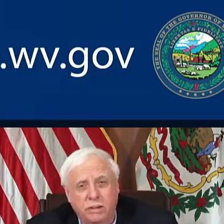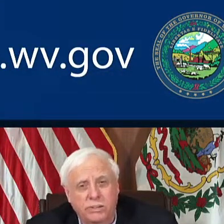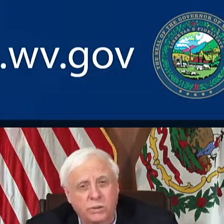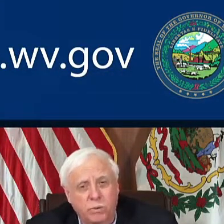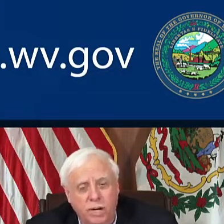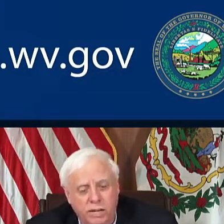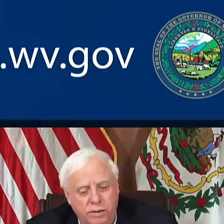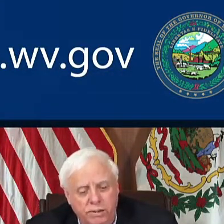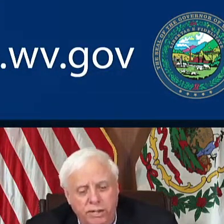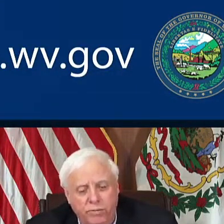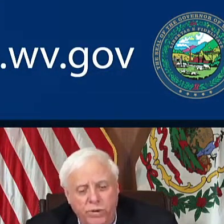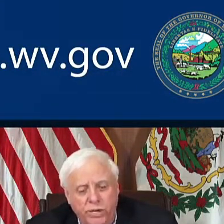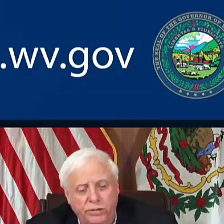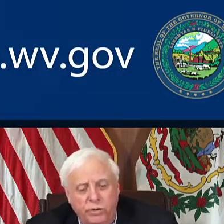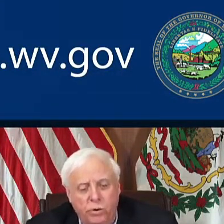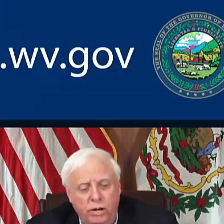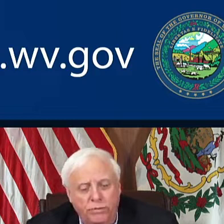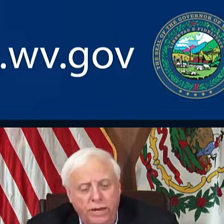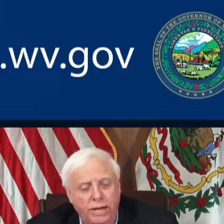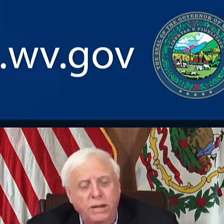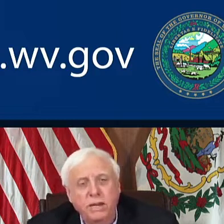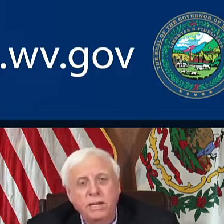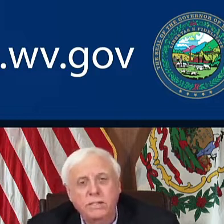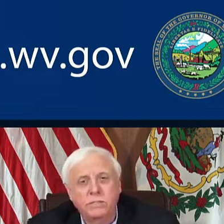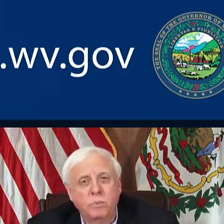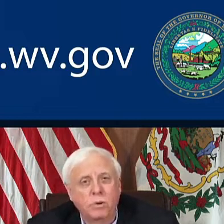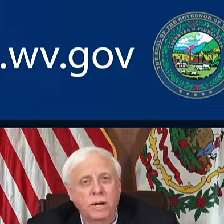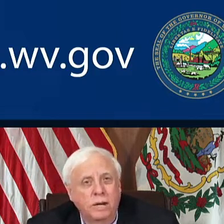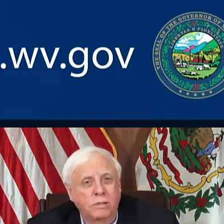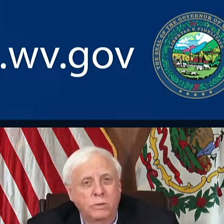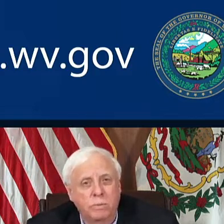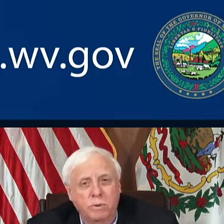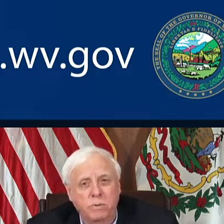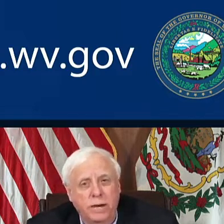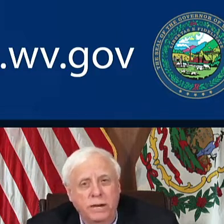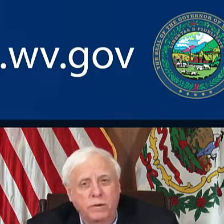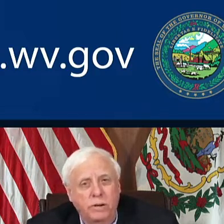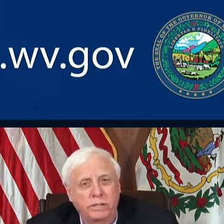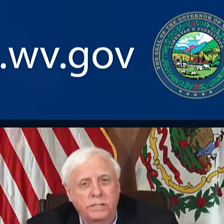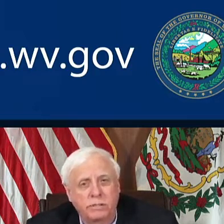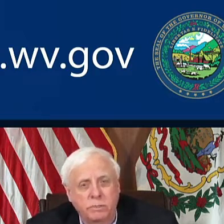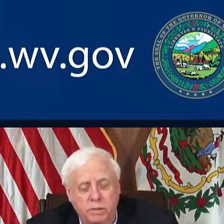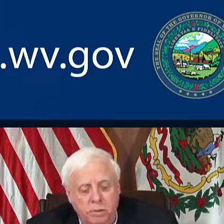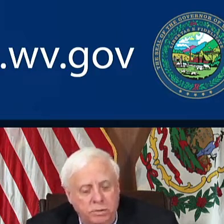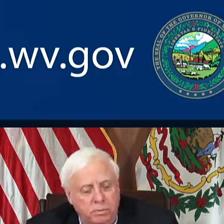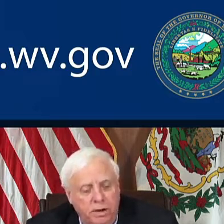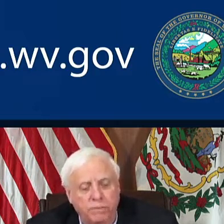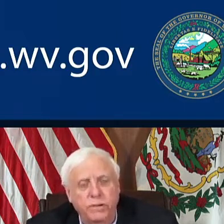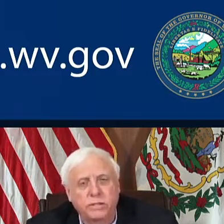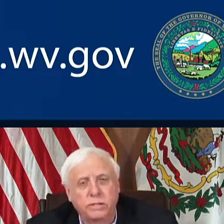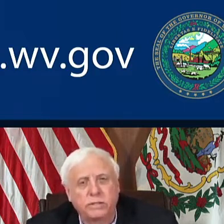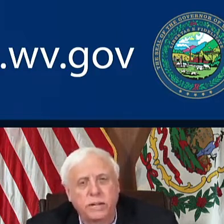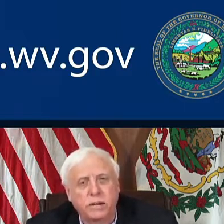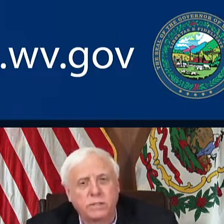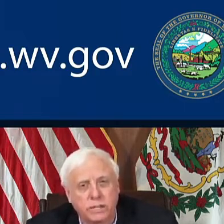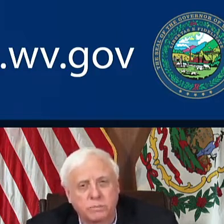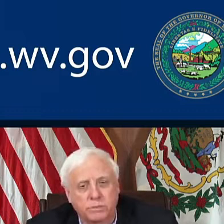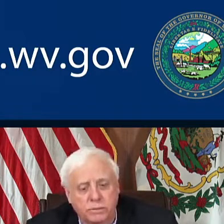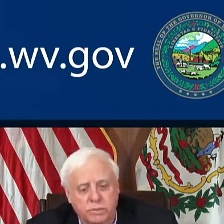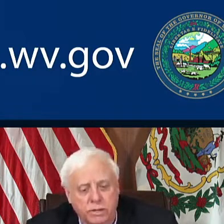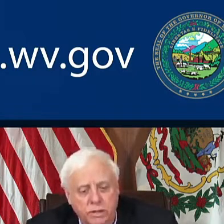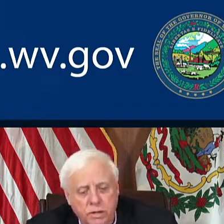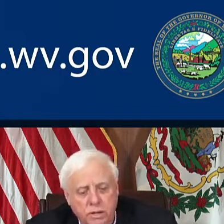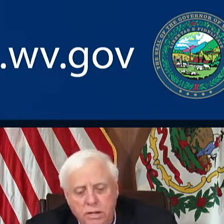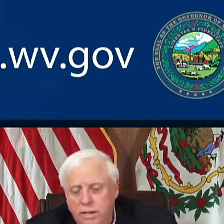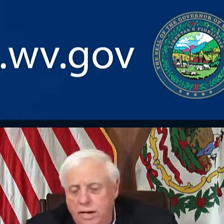send dollars your way and everything. If we can get you qualified, it's just more dollars that we put right into our system, and the multiplier effect of those dollars helps